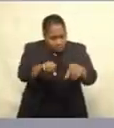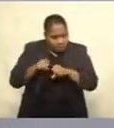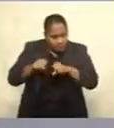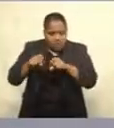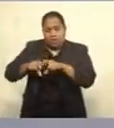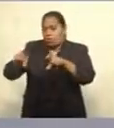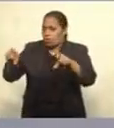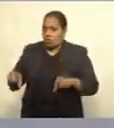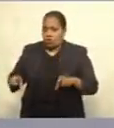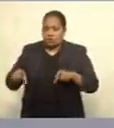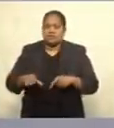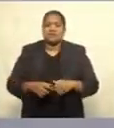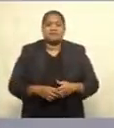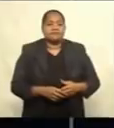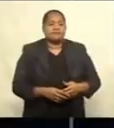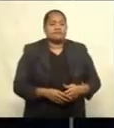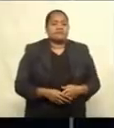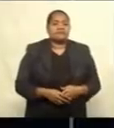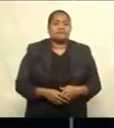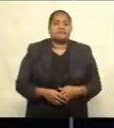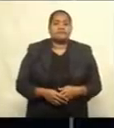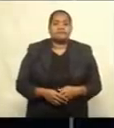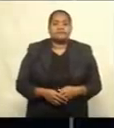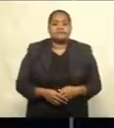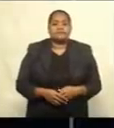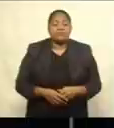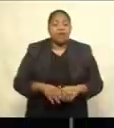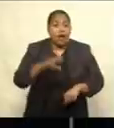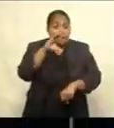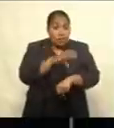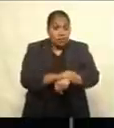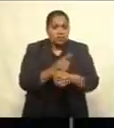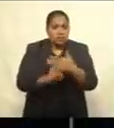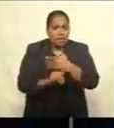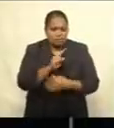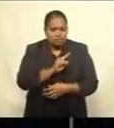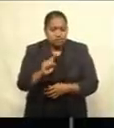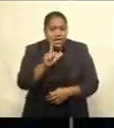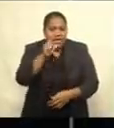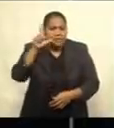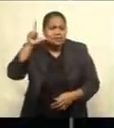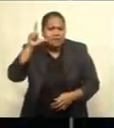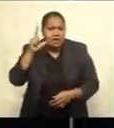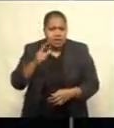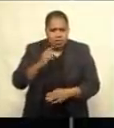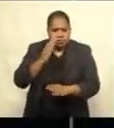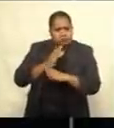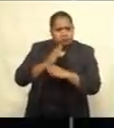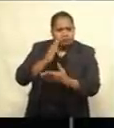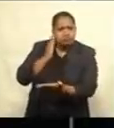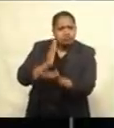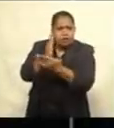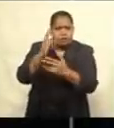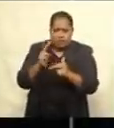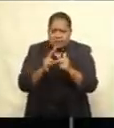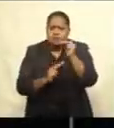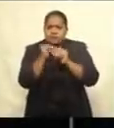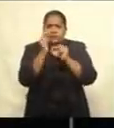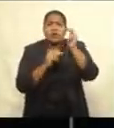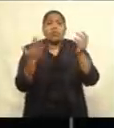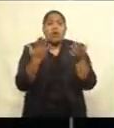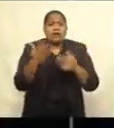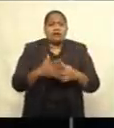Nanunga, FBC News. Police intervened yesterday to stop construction at the WNG Friendship